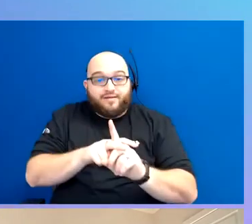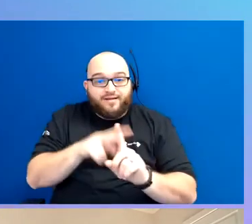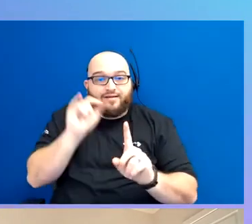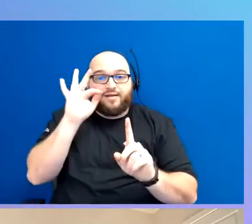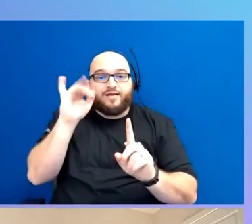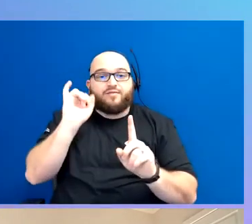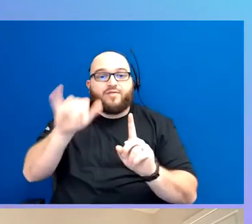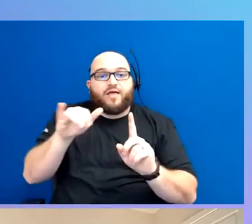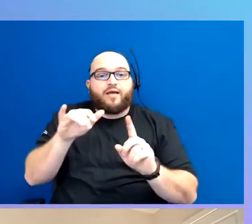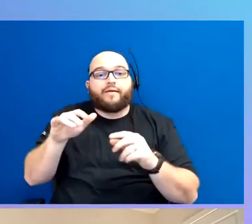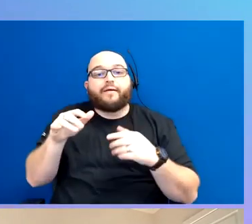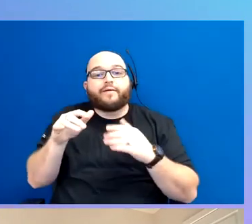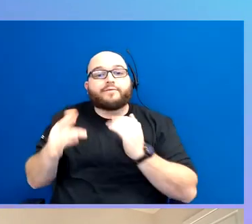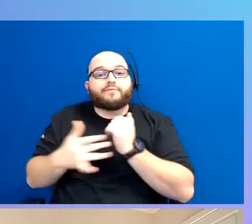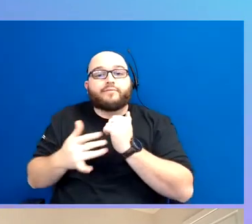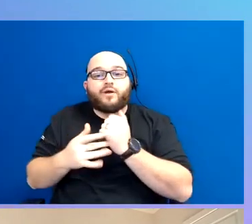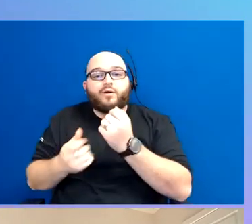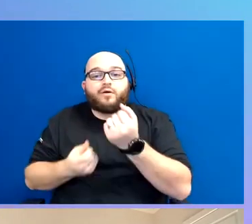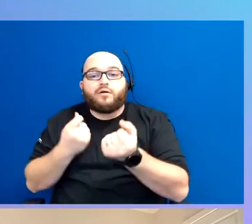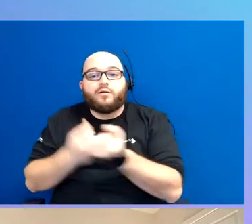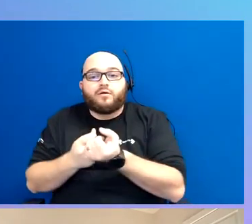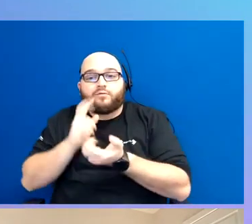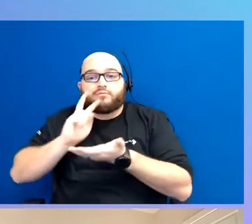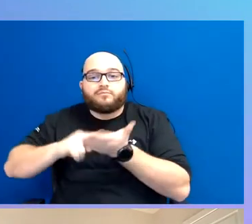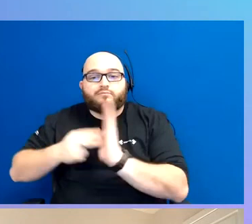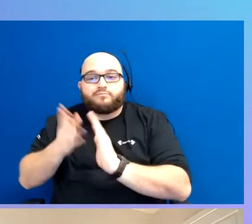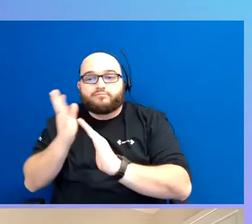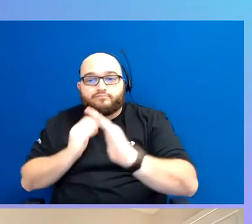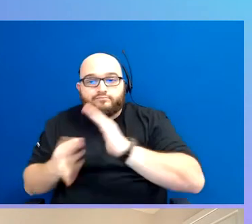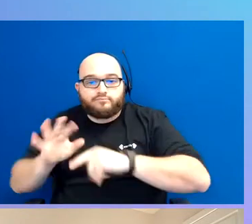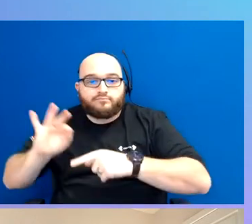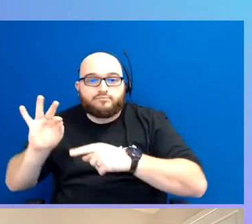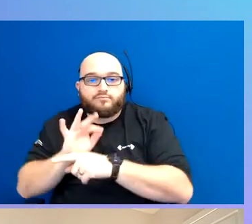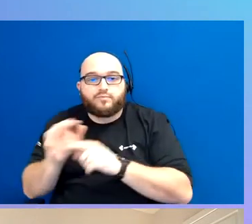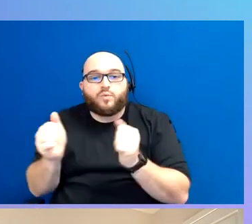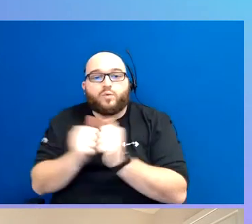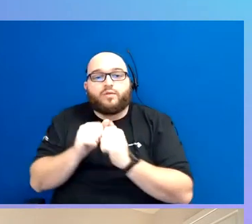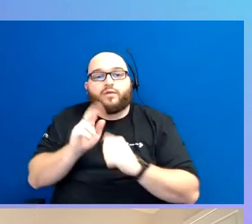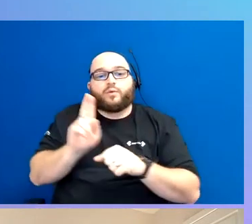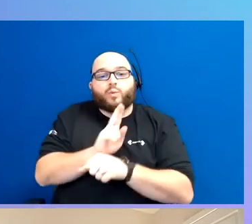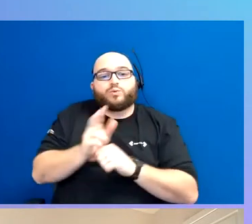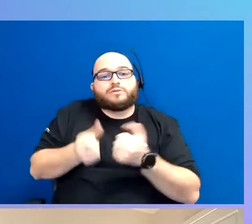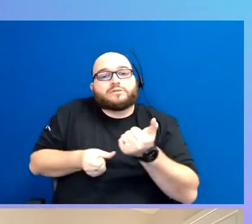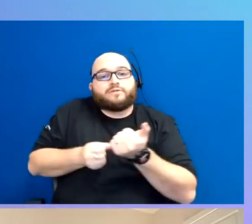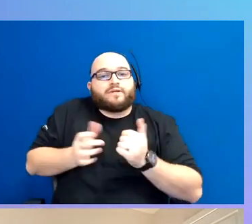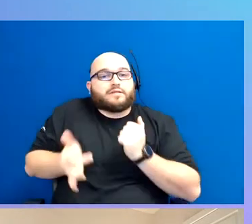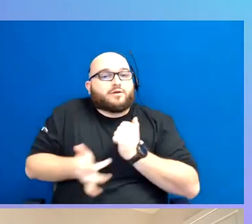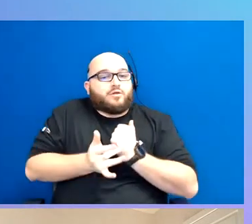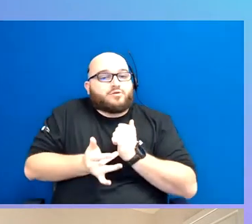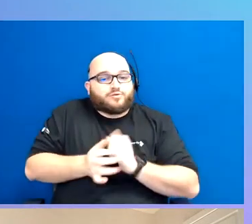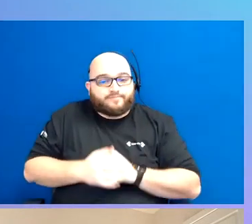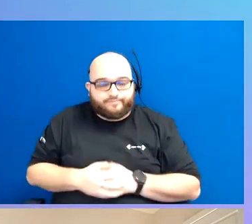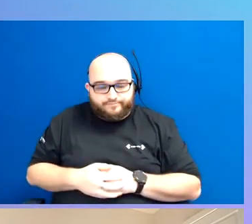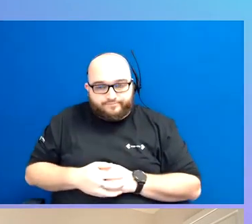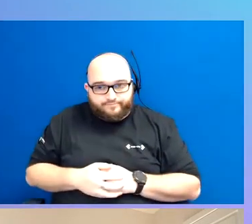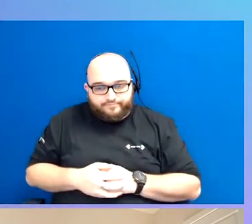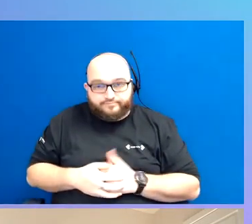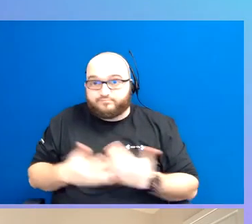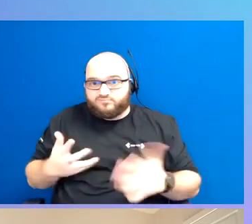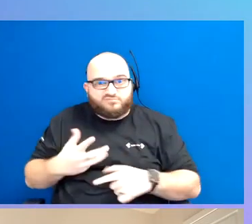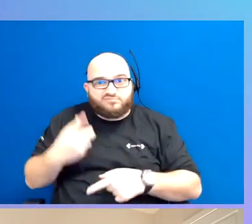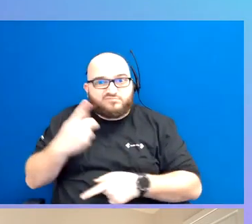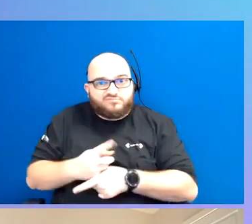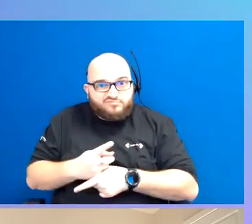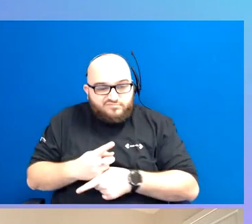the intended functionality through user agent or assistive technology, right? So if